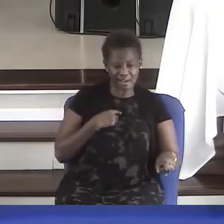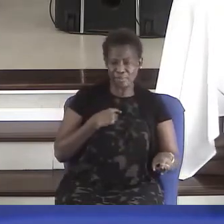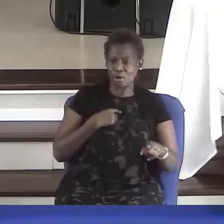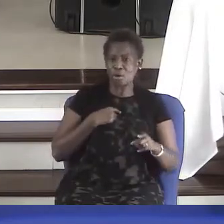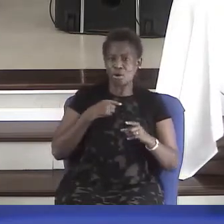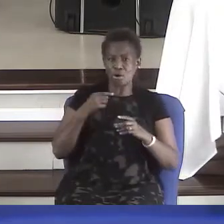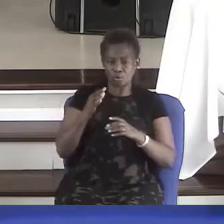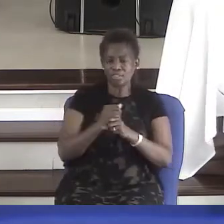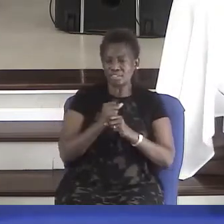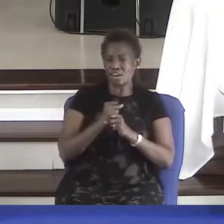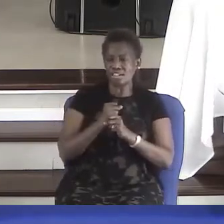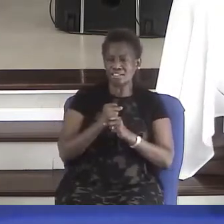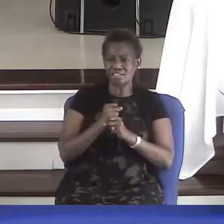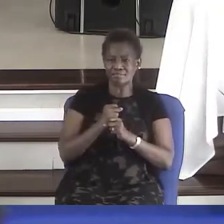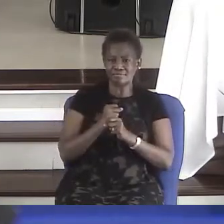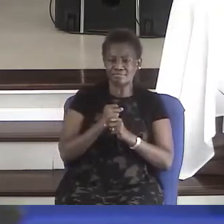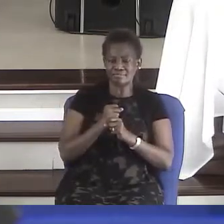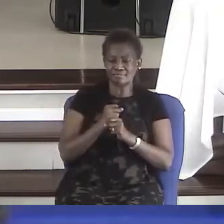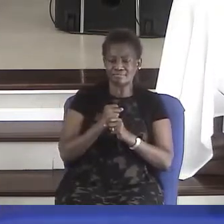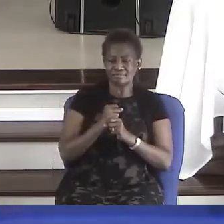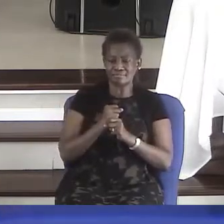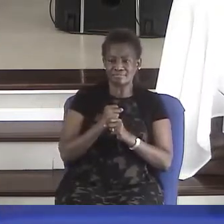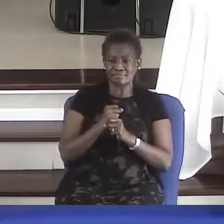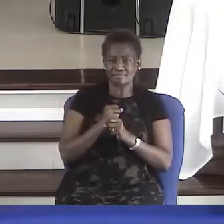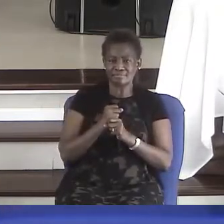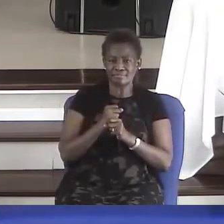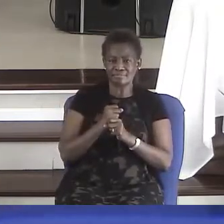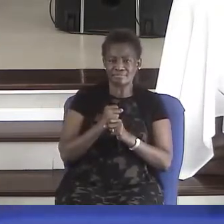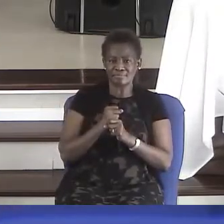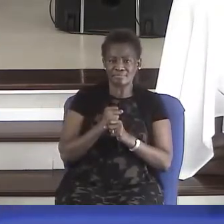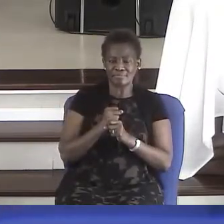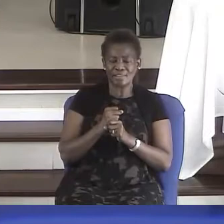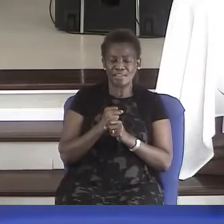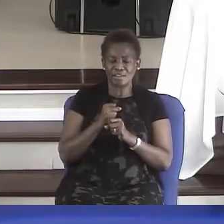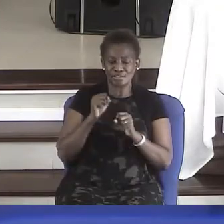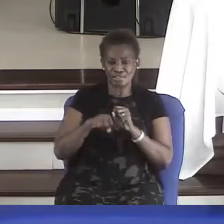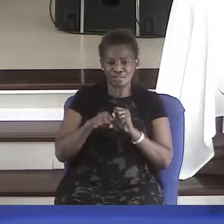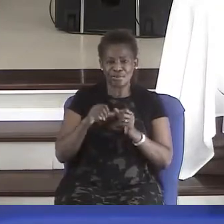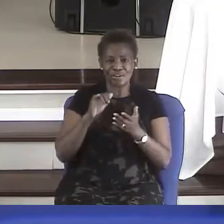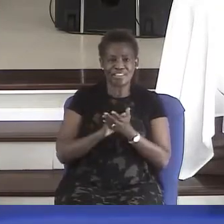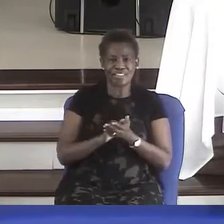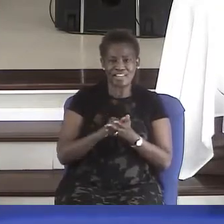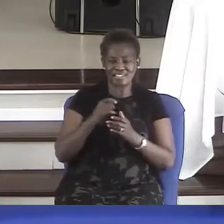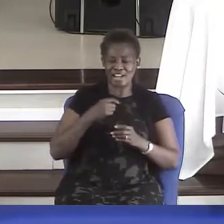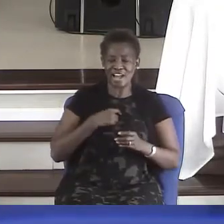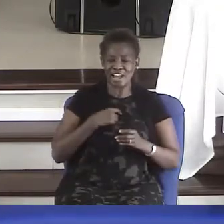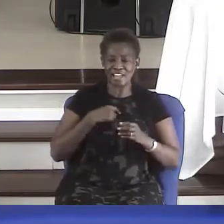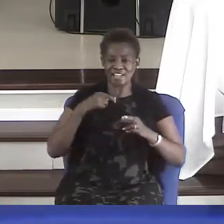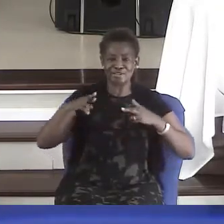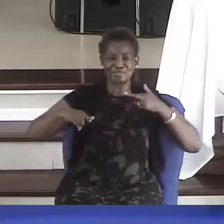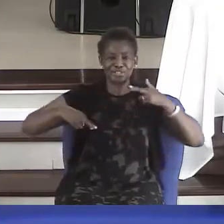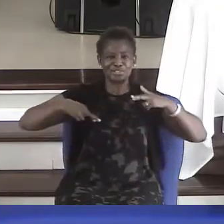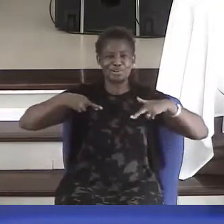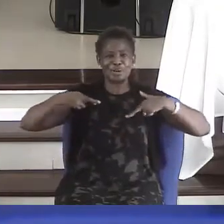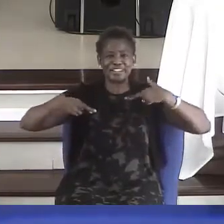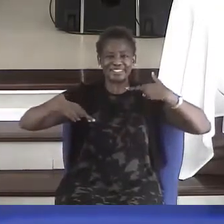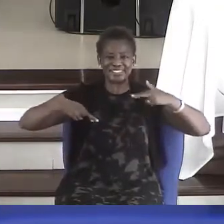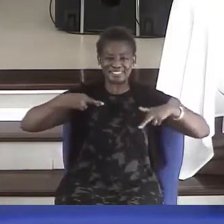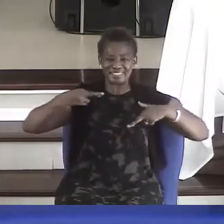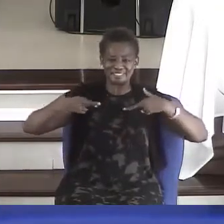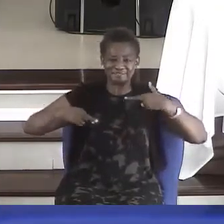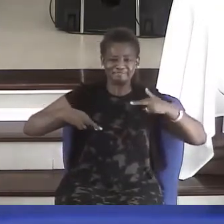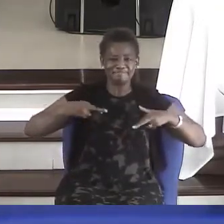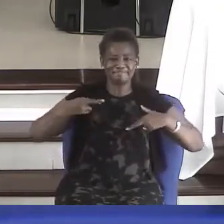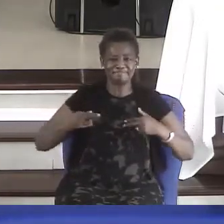help me, first R, rejoice. rejoice. You see,